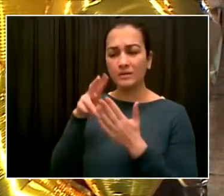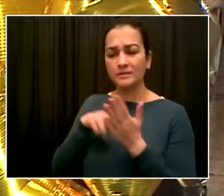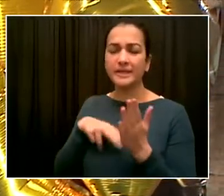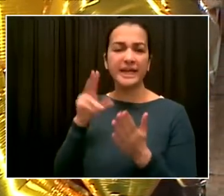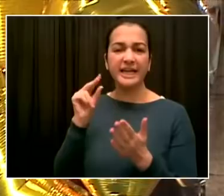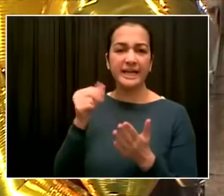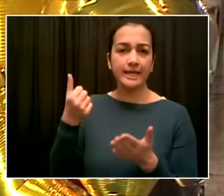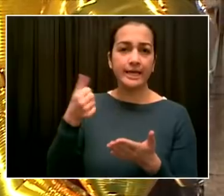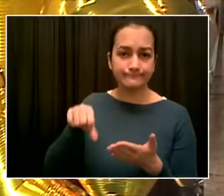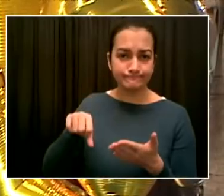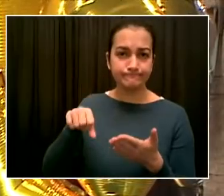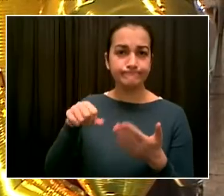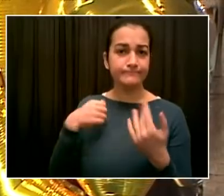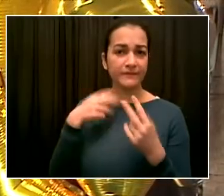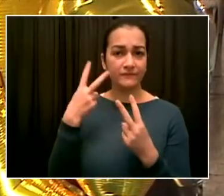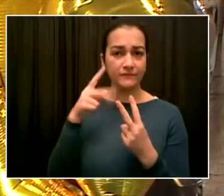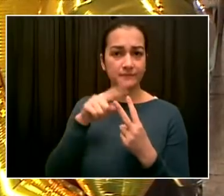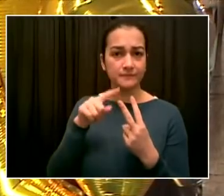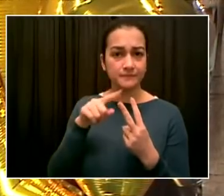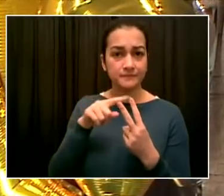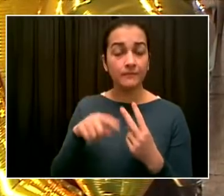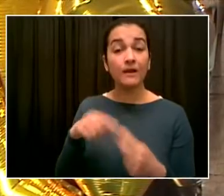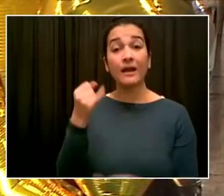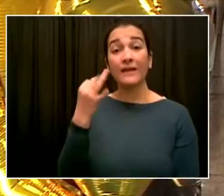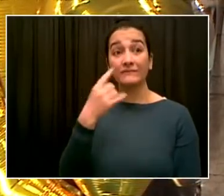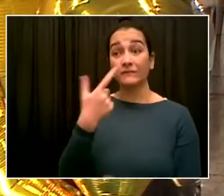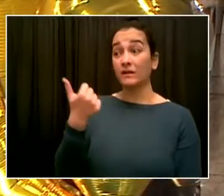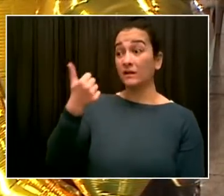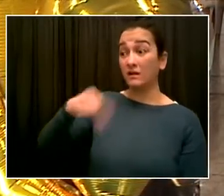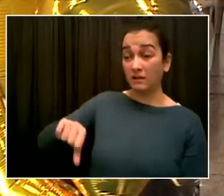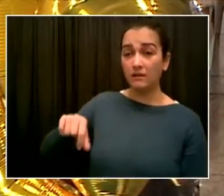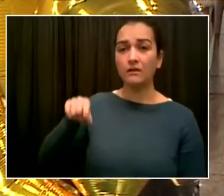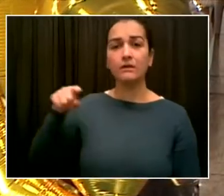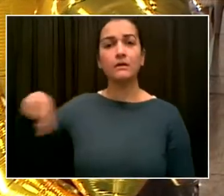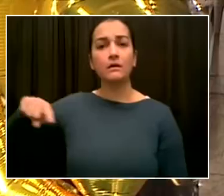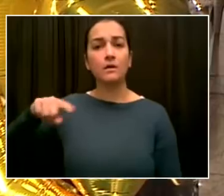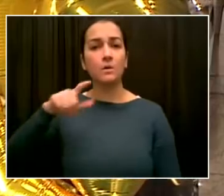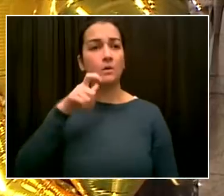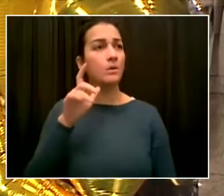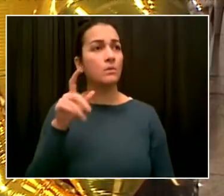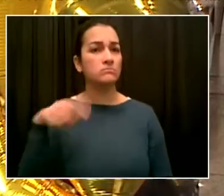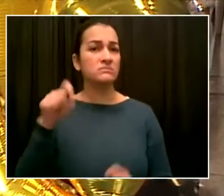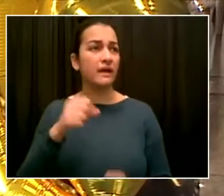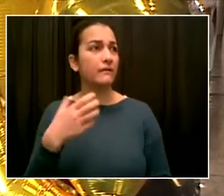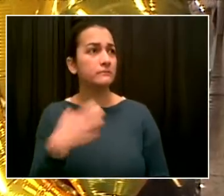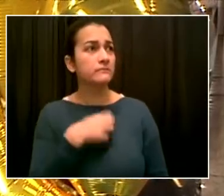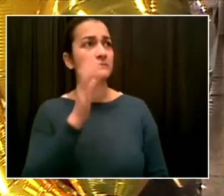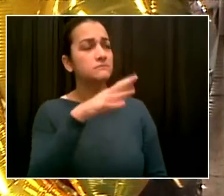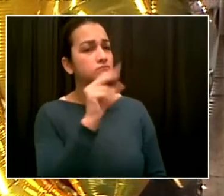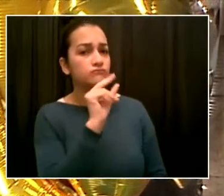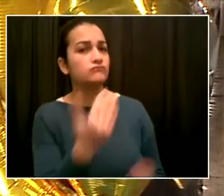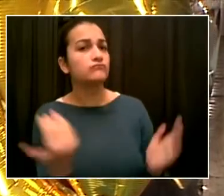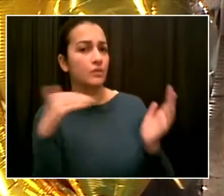is an ongoing process. And what matters is, as decisions are made,